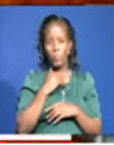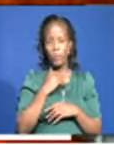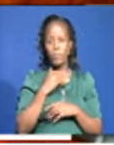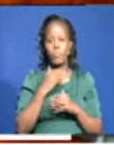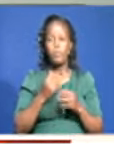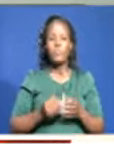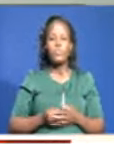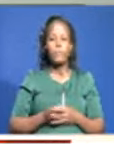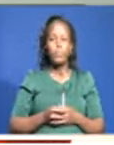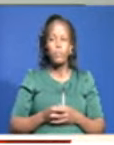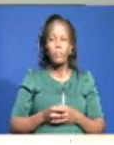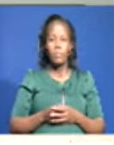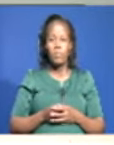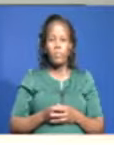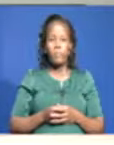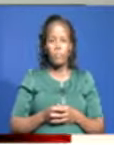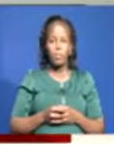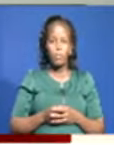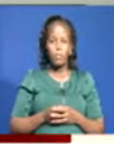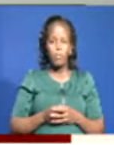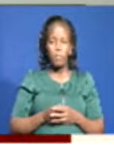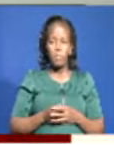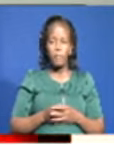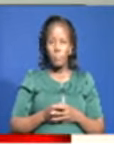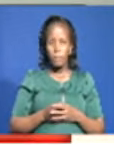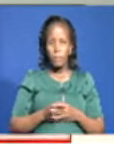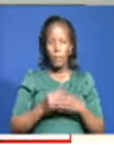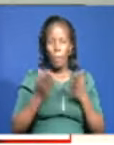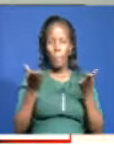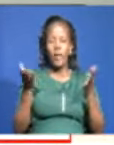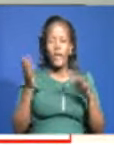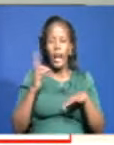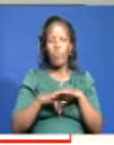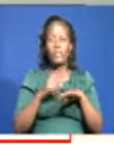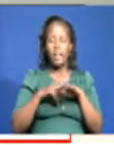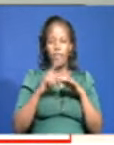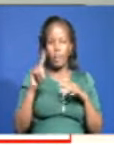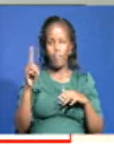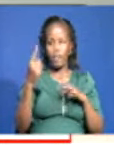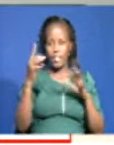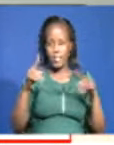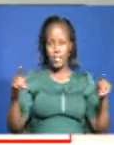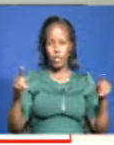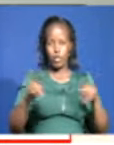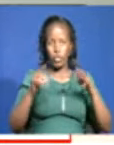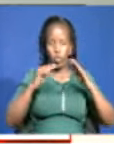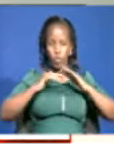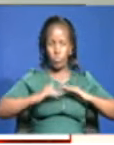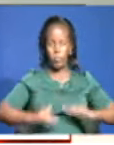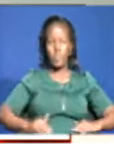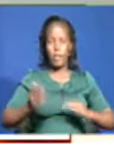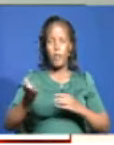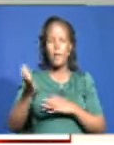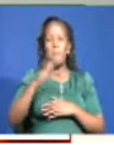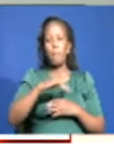Friday. All right, and with that, it's time for us to go on our first commercial break, but we will be back very shortly. Don't go too far.